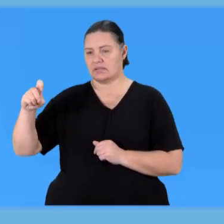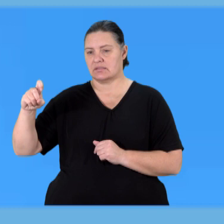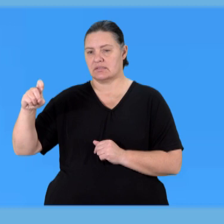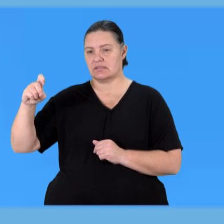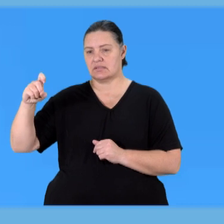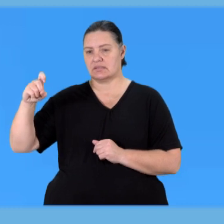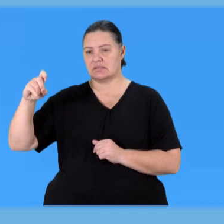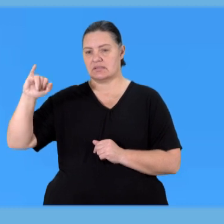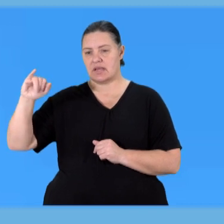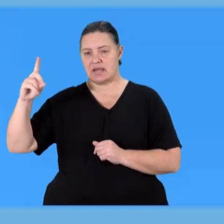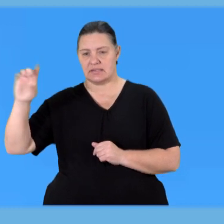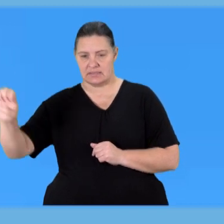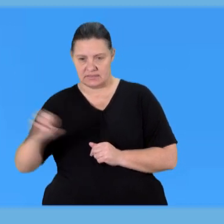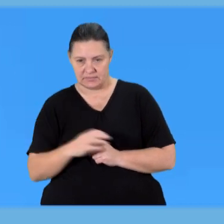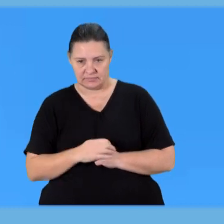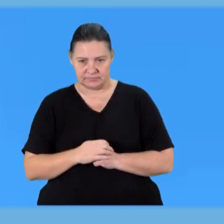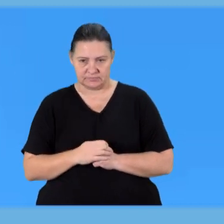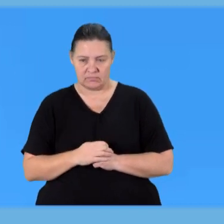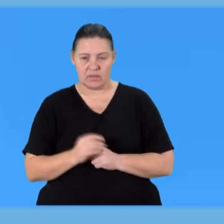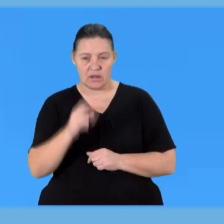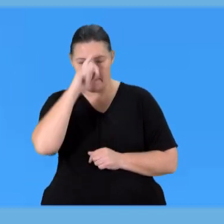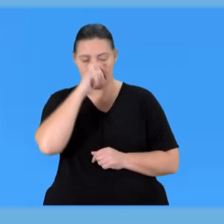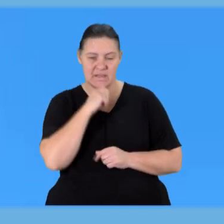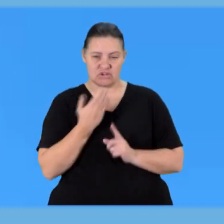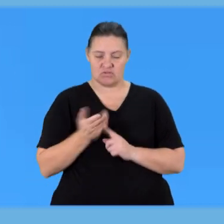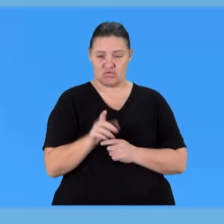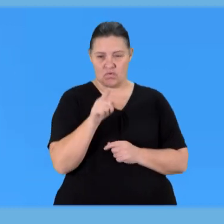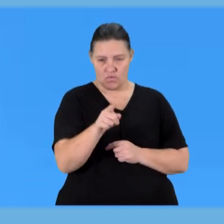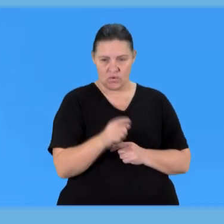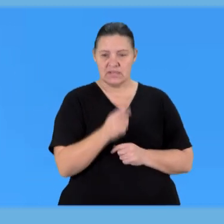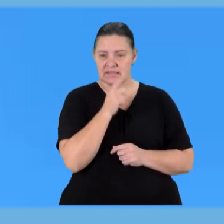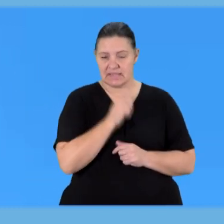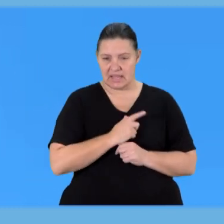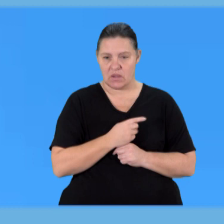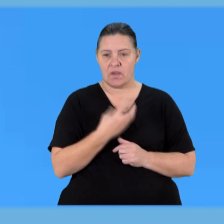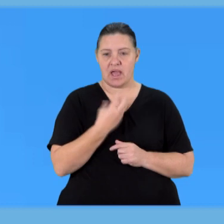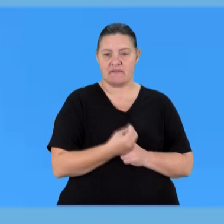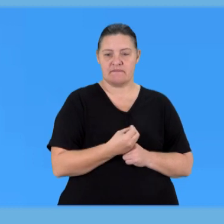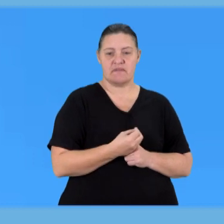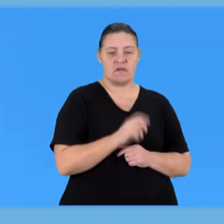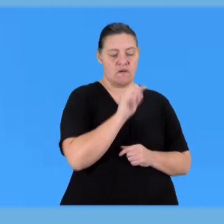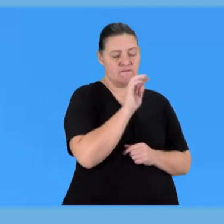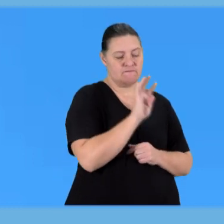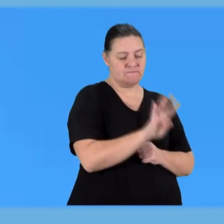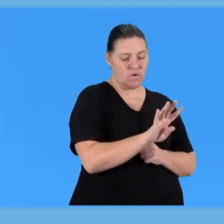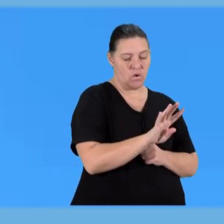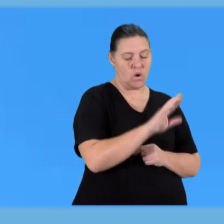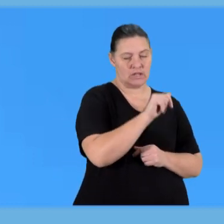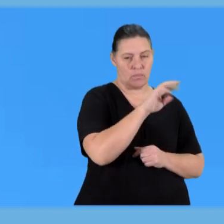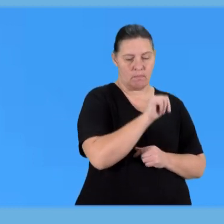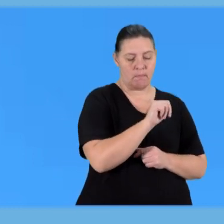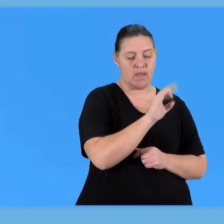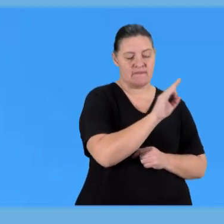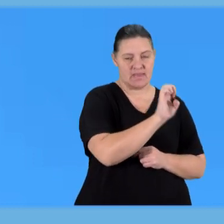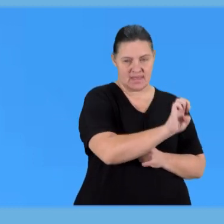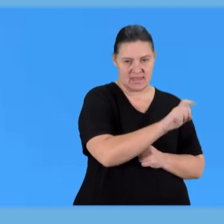oxide. Now, the picture to show that now, this tells us that we have 1, 2, 3, 4 atoms of